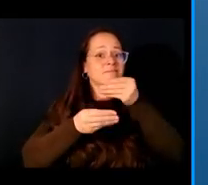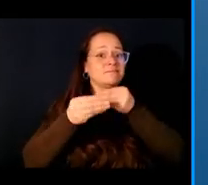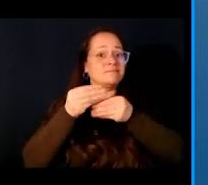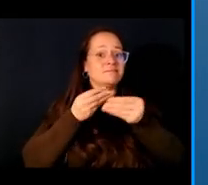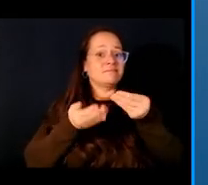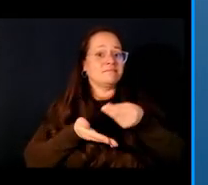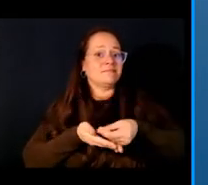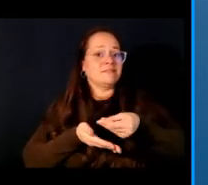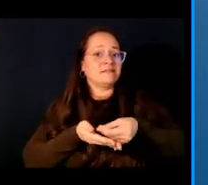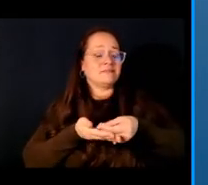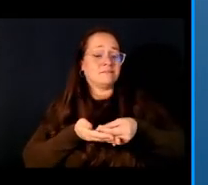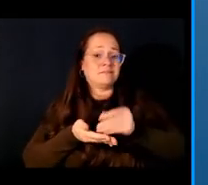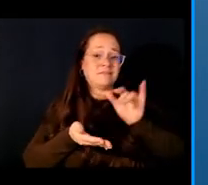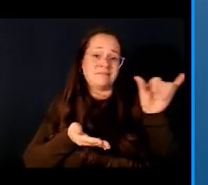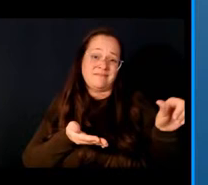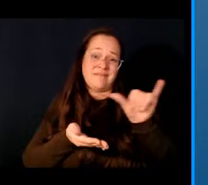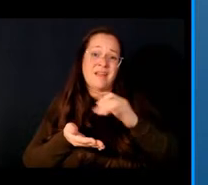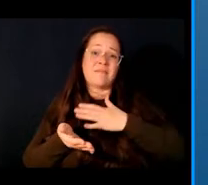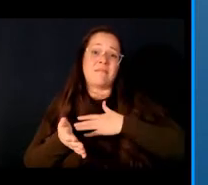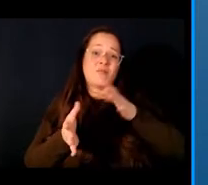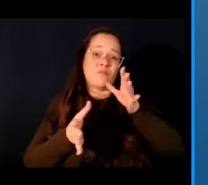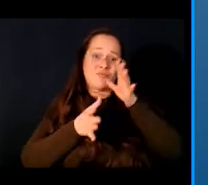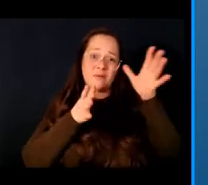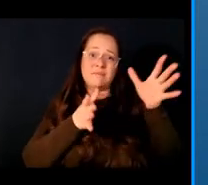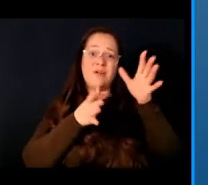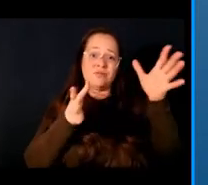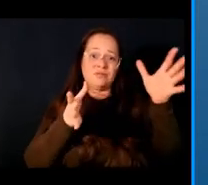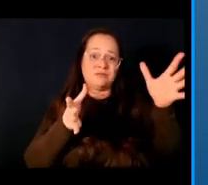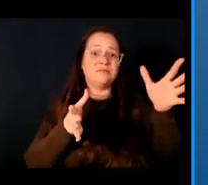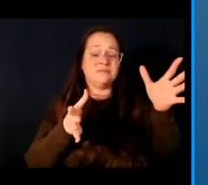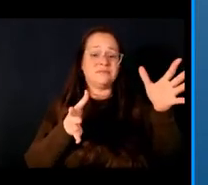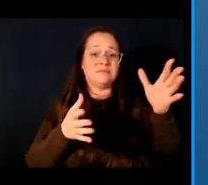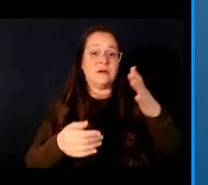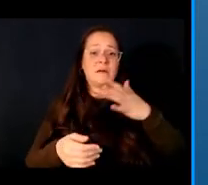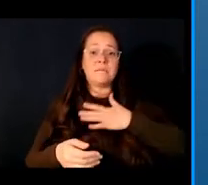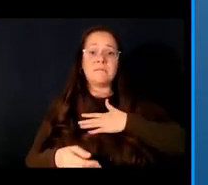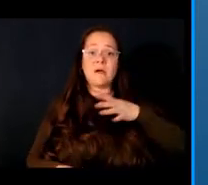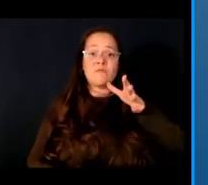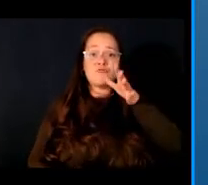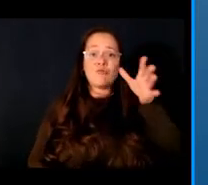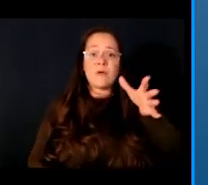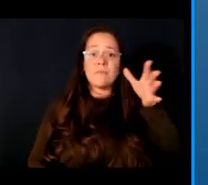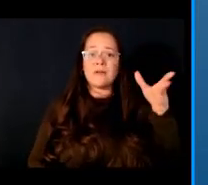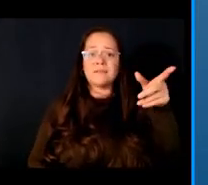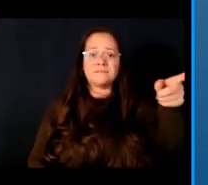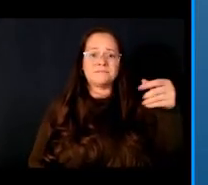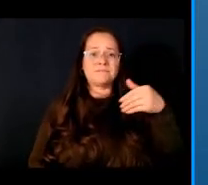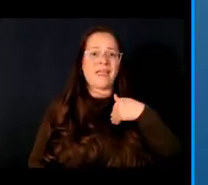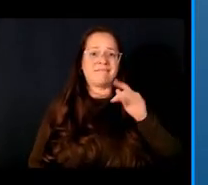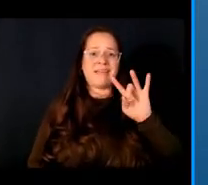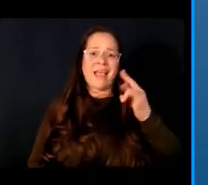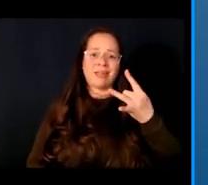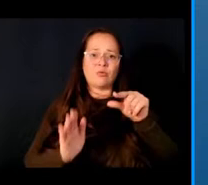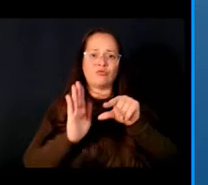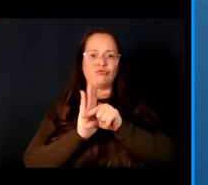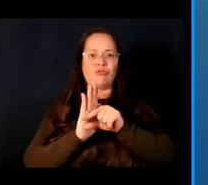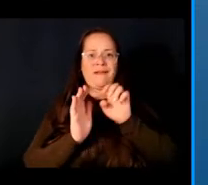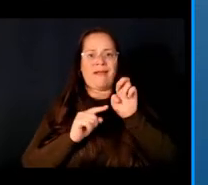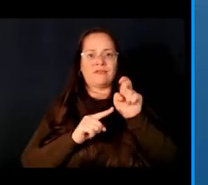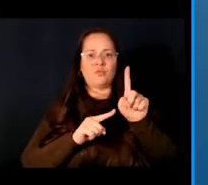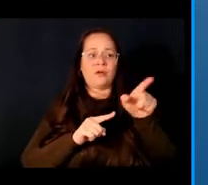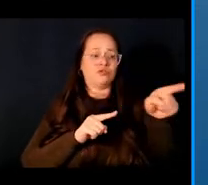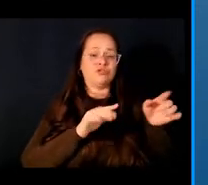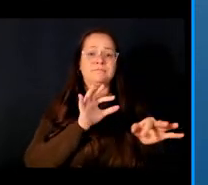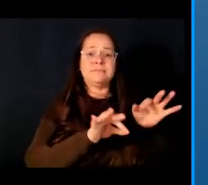people like my grandparents you know my grandma had an eighth grade education she picked cotton